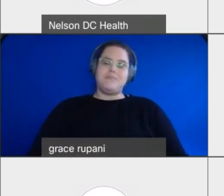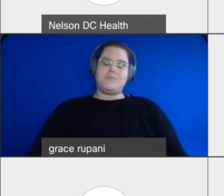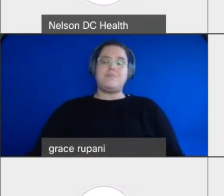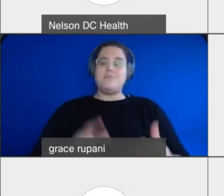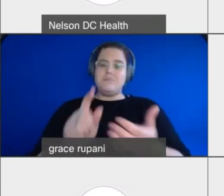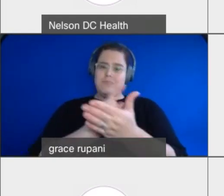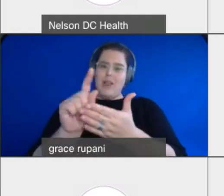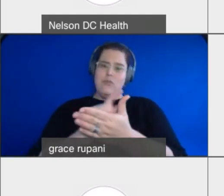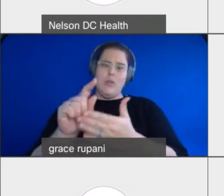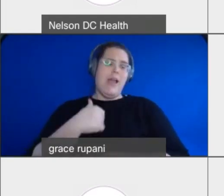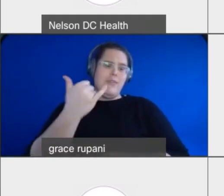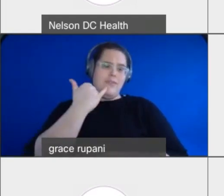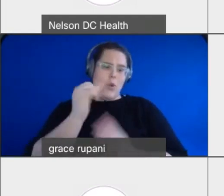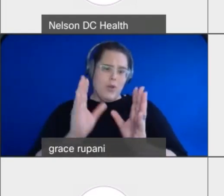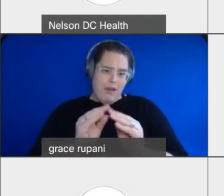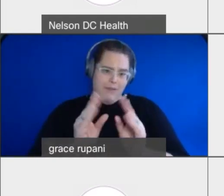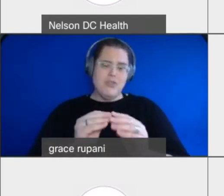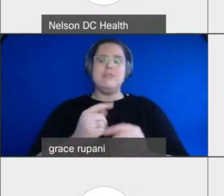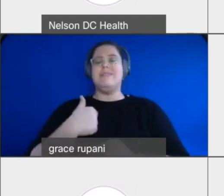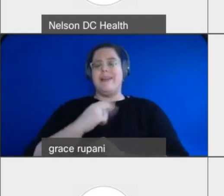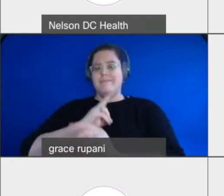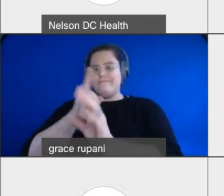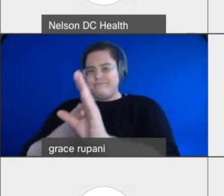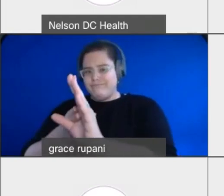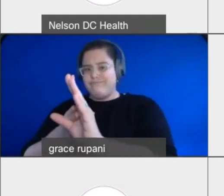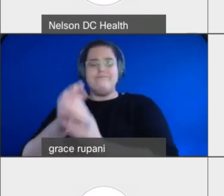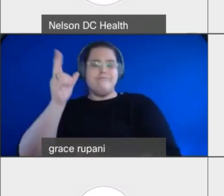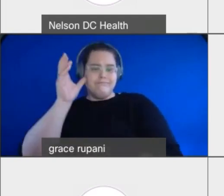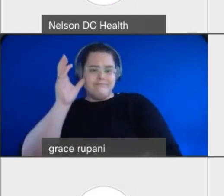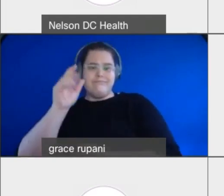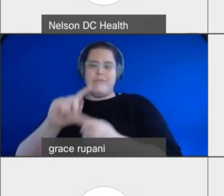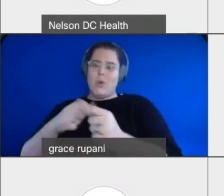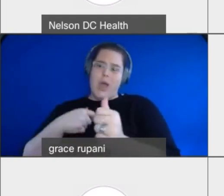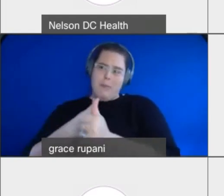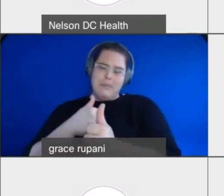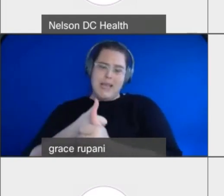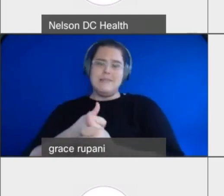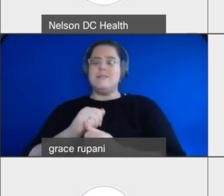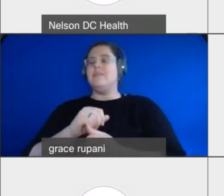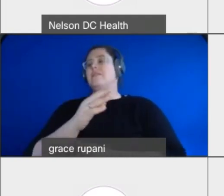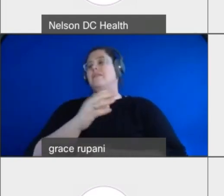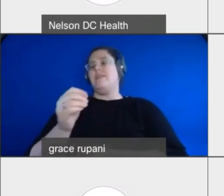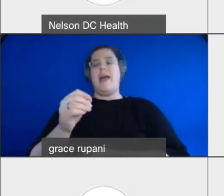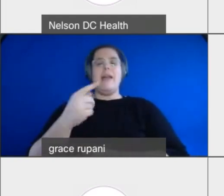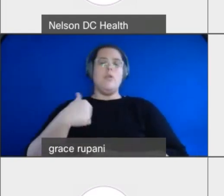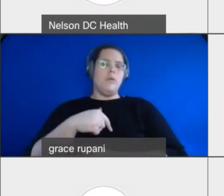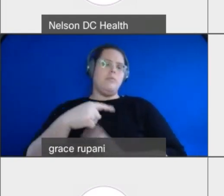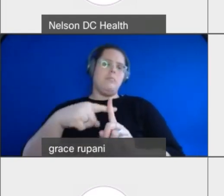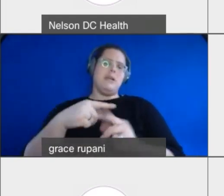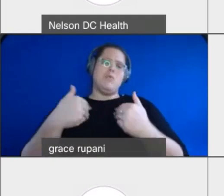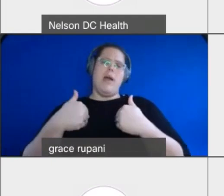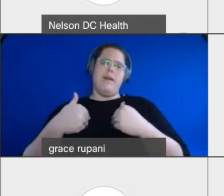provide us an update on where things stand. And we've also had some individual conversations with them. And so